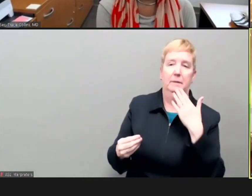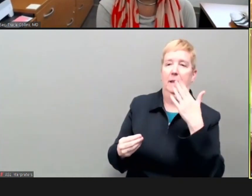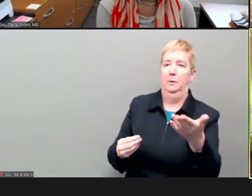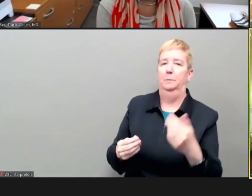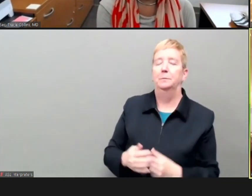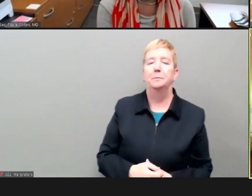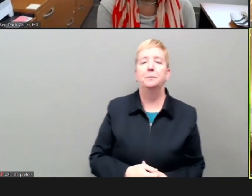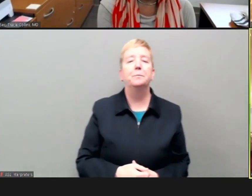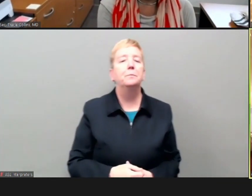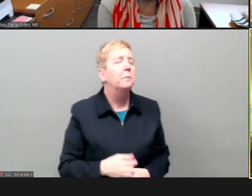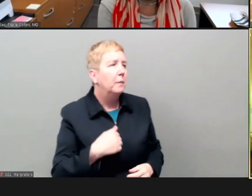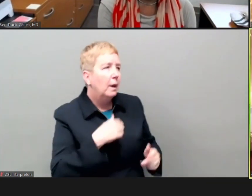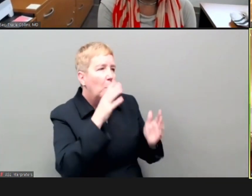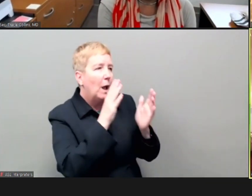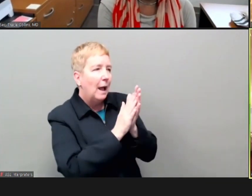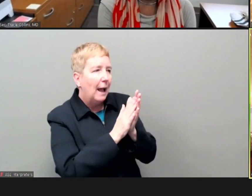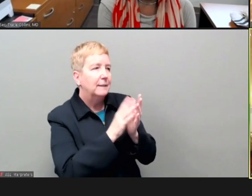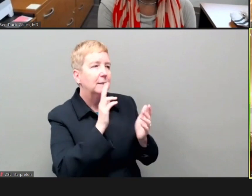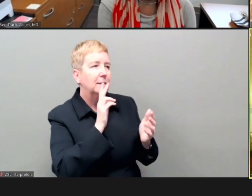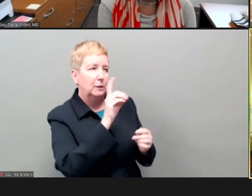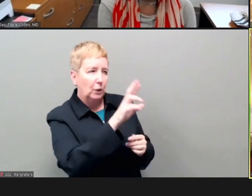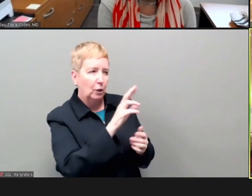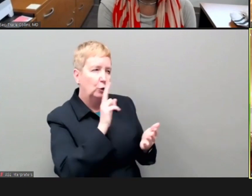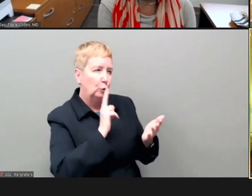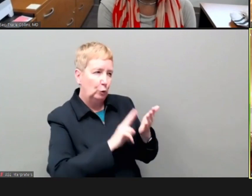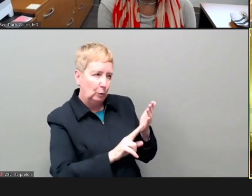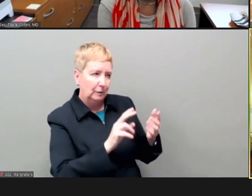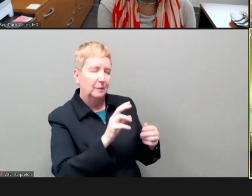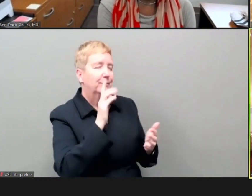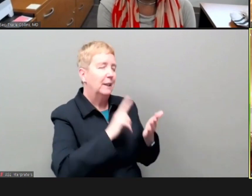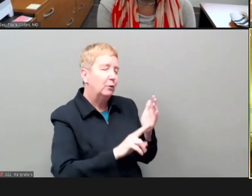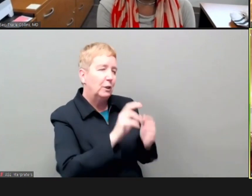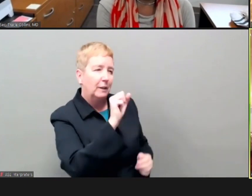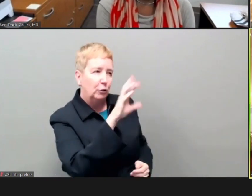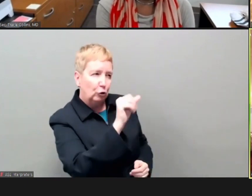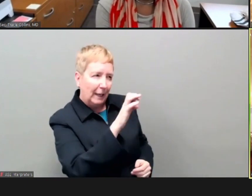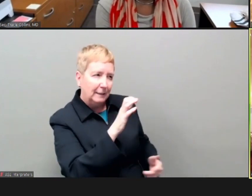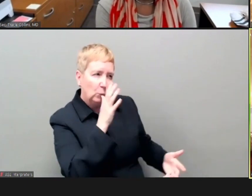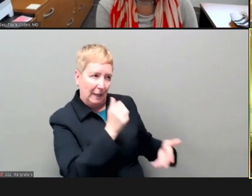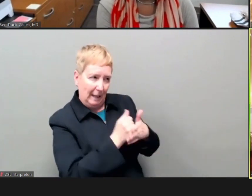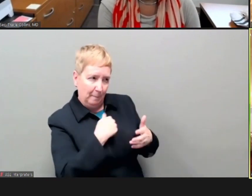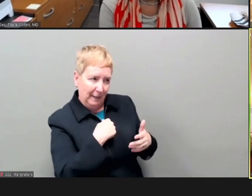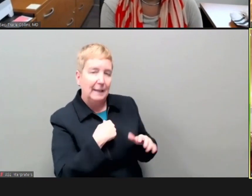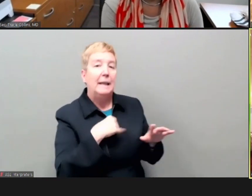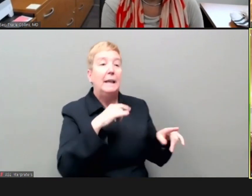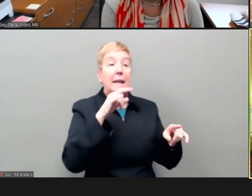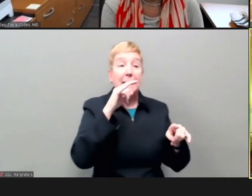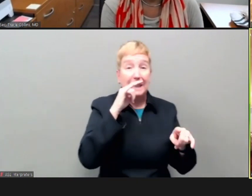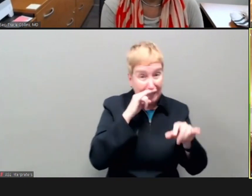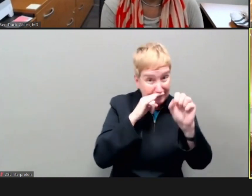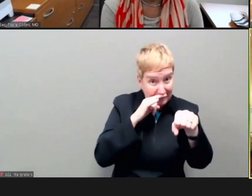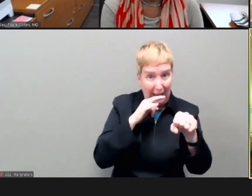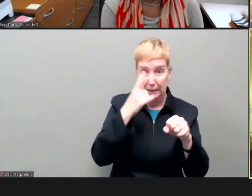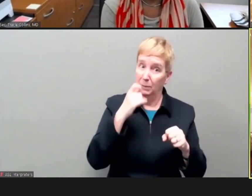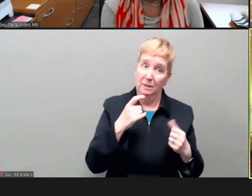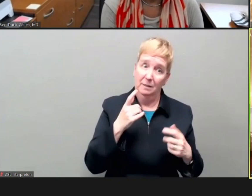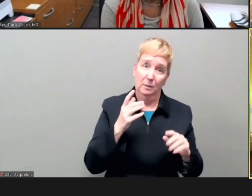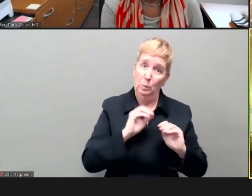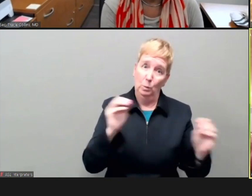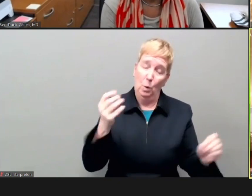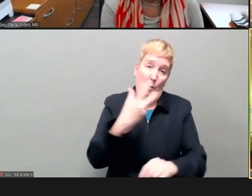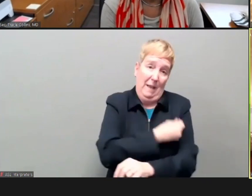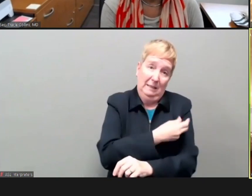I'm going to have Dr. Grace back me up, but let's do the kids for sure, right? Because they can't get vaccinated. I'm just going to